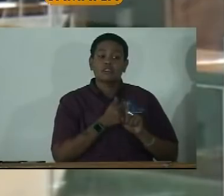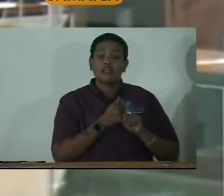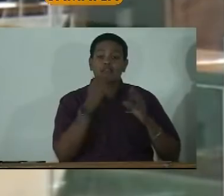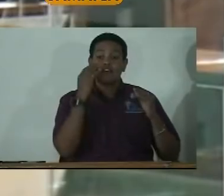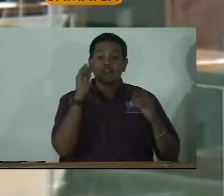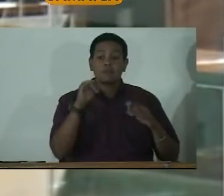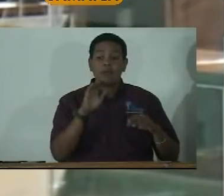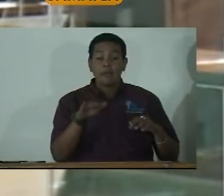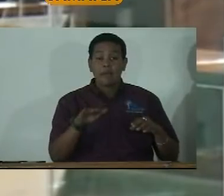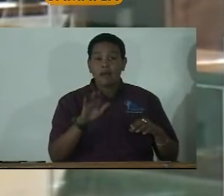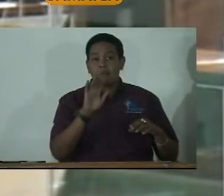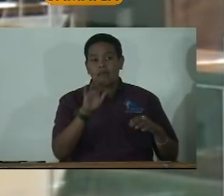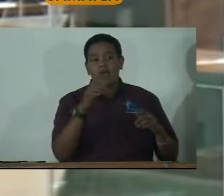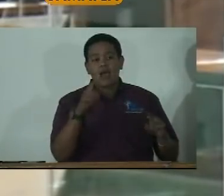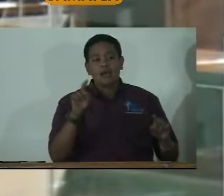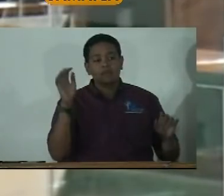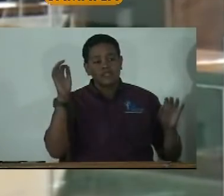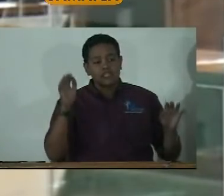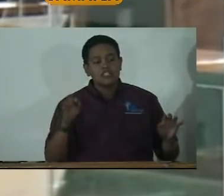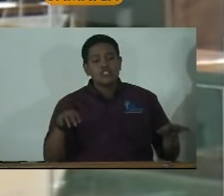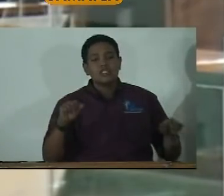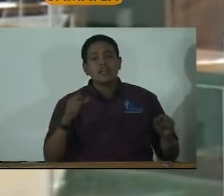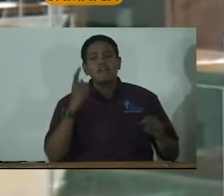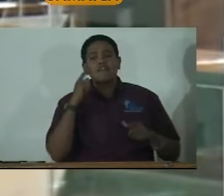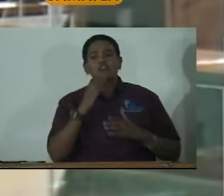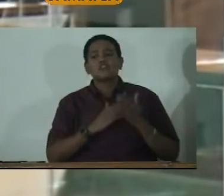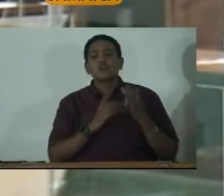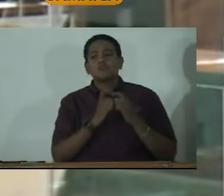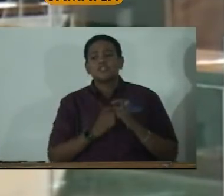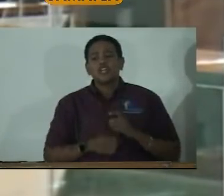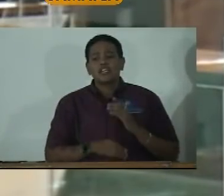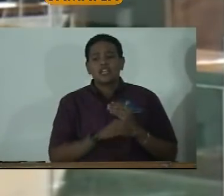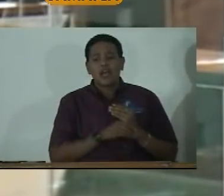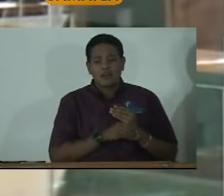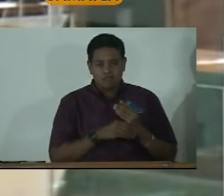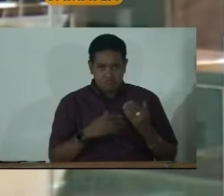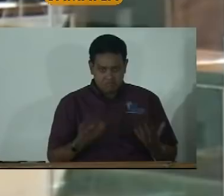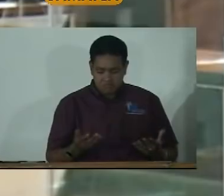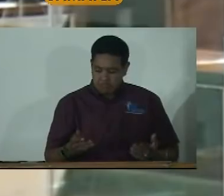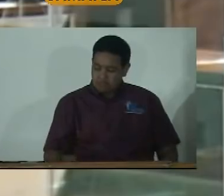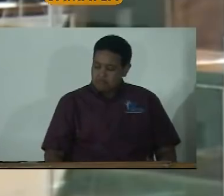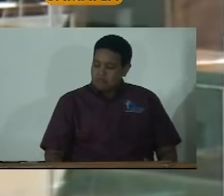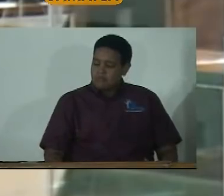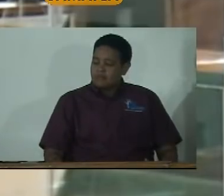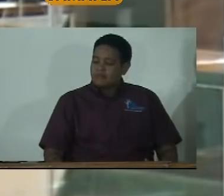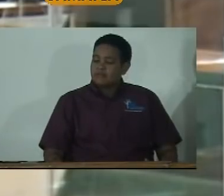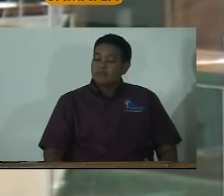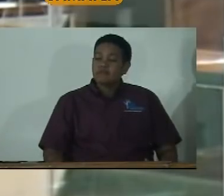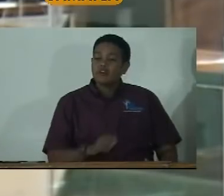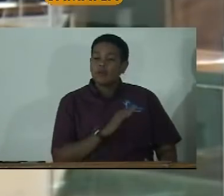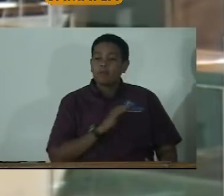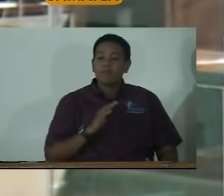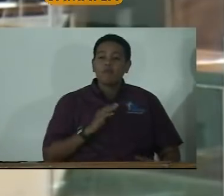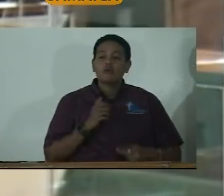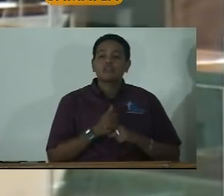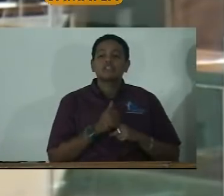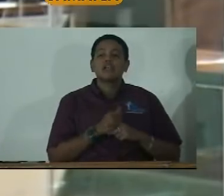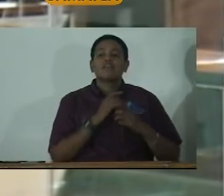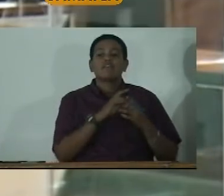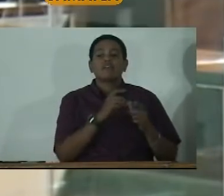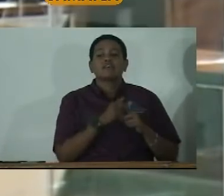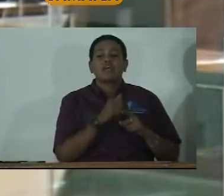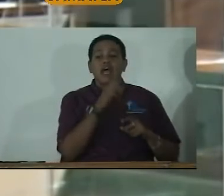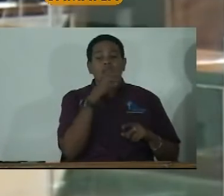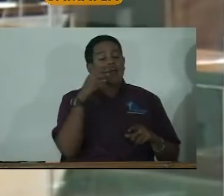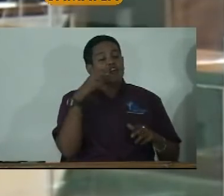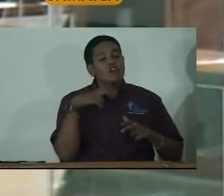Parliament, the decision was made for certain changes to be made as follows: that the board complement of the Agro-Investment Corporation